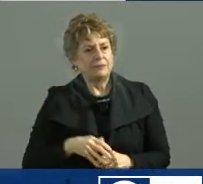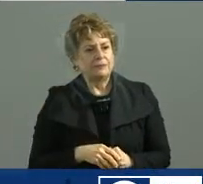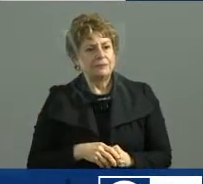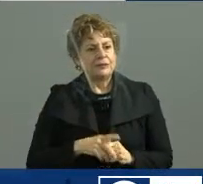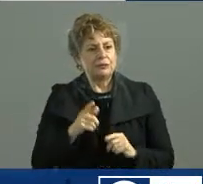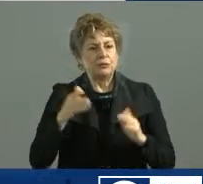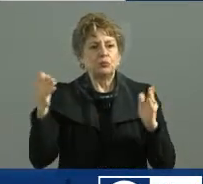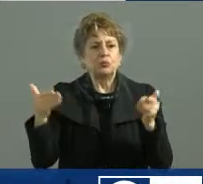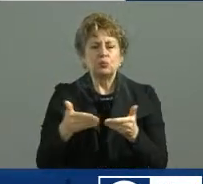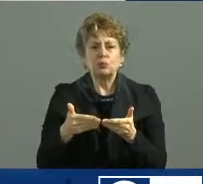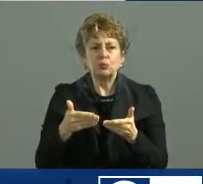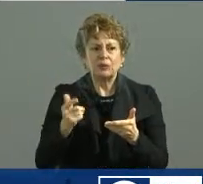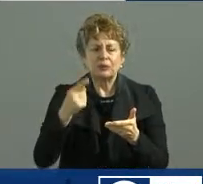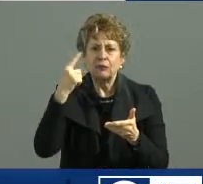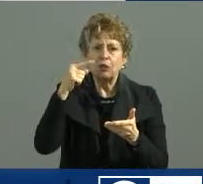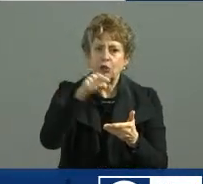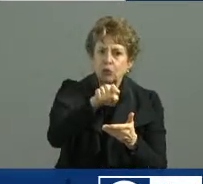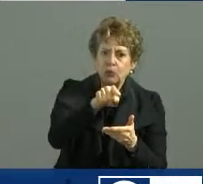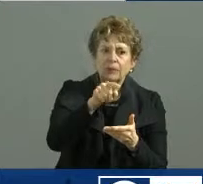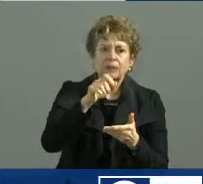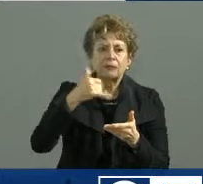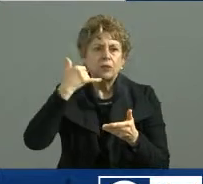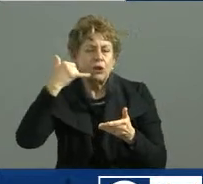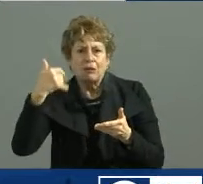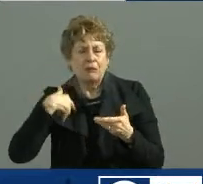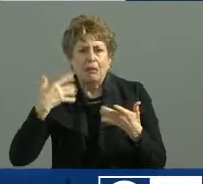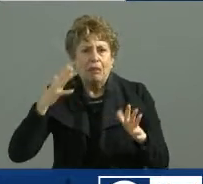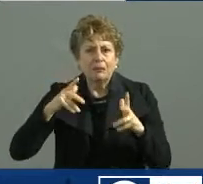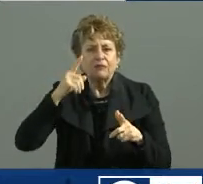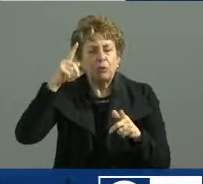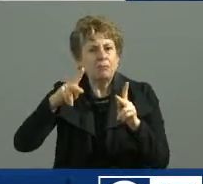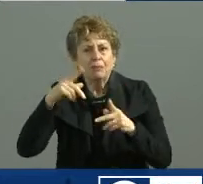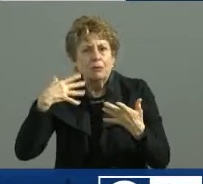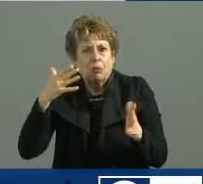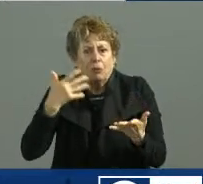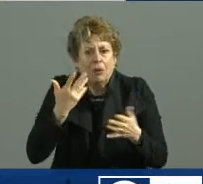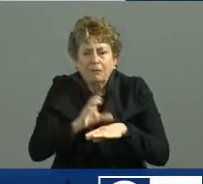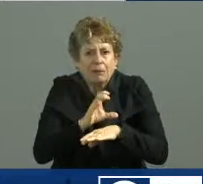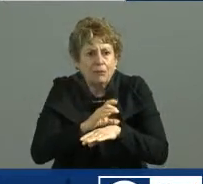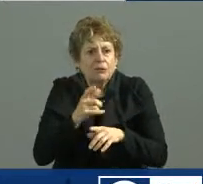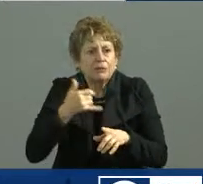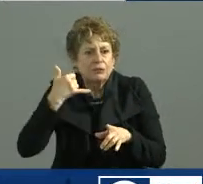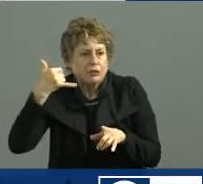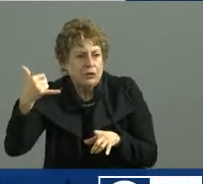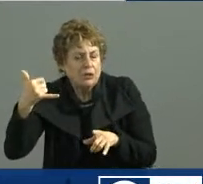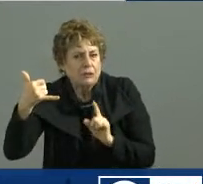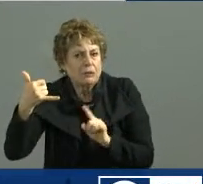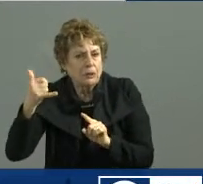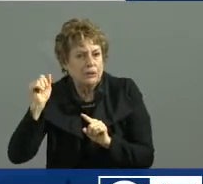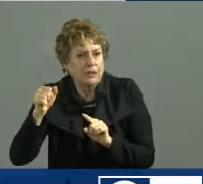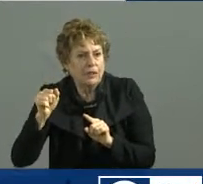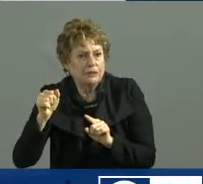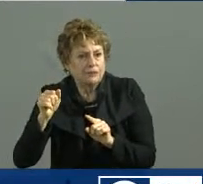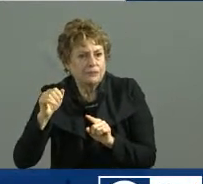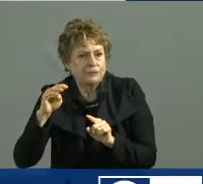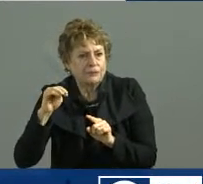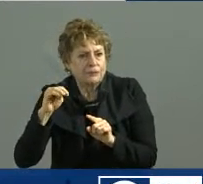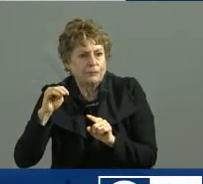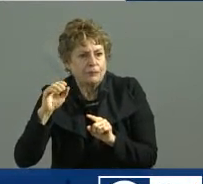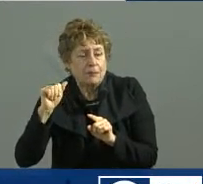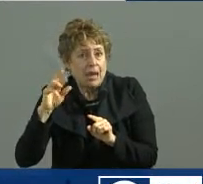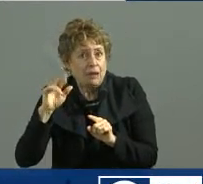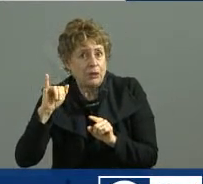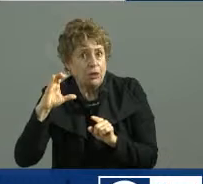do it online or don't have the technology. If you're in Maricopa County trying to schedule the State